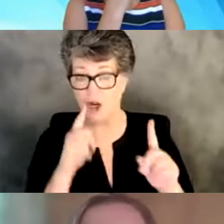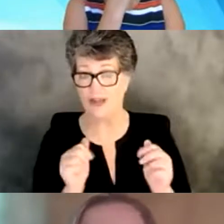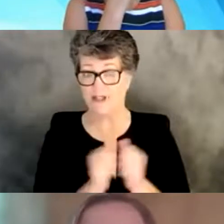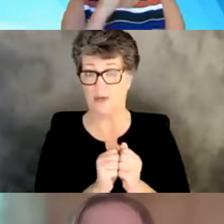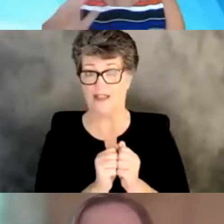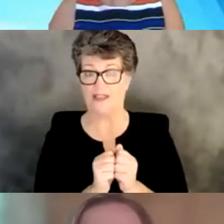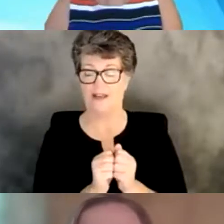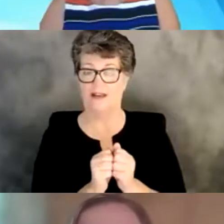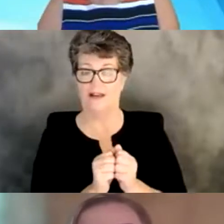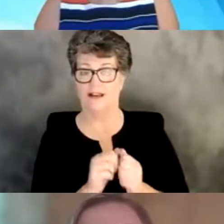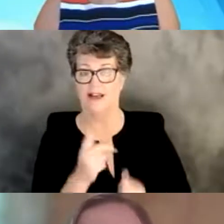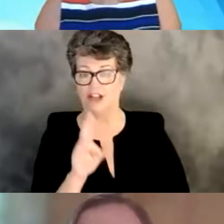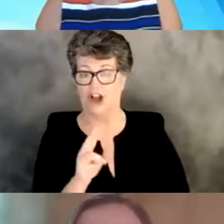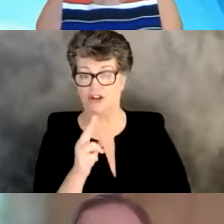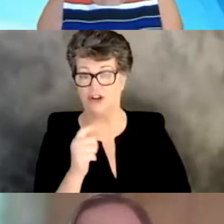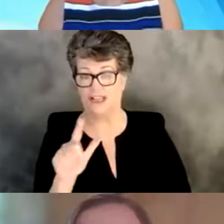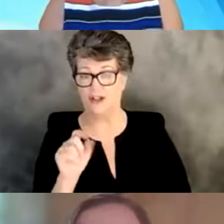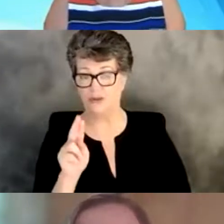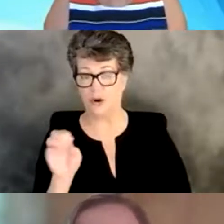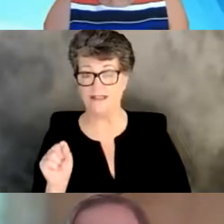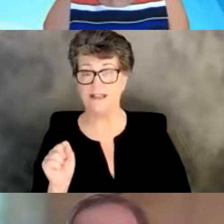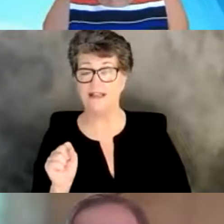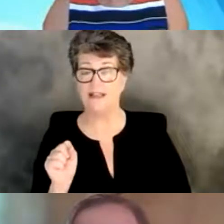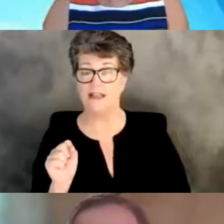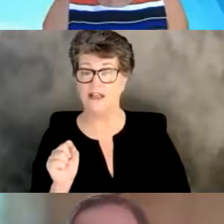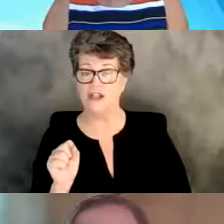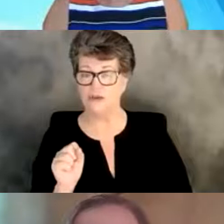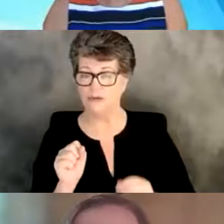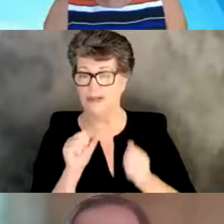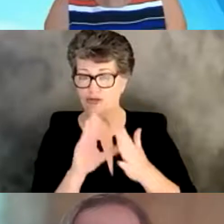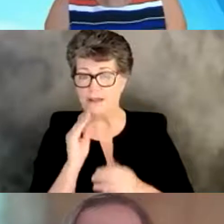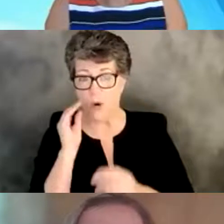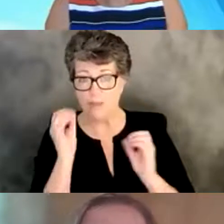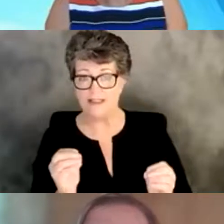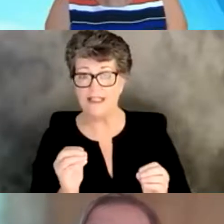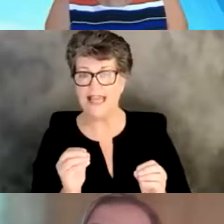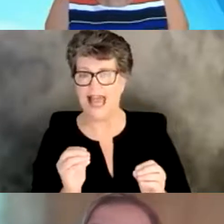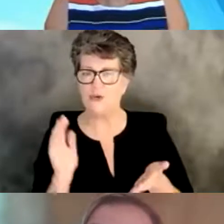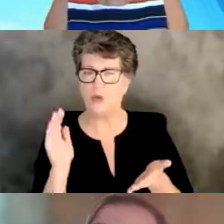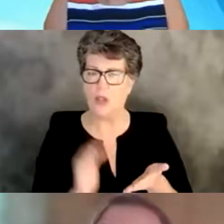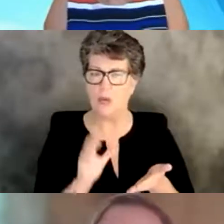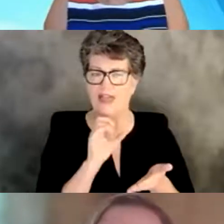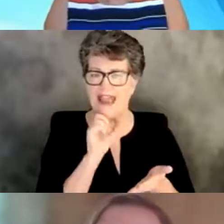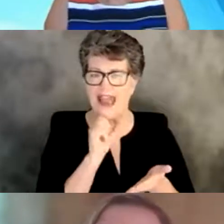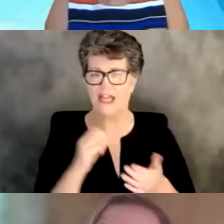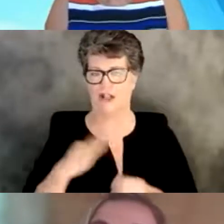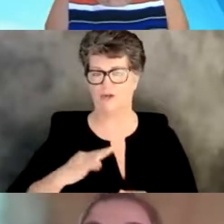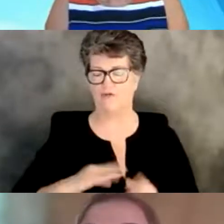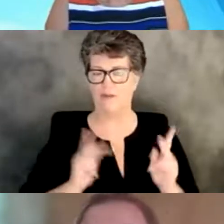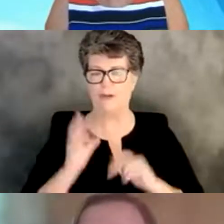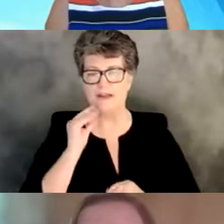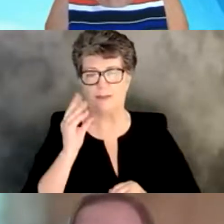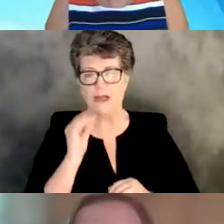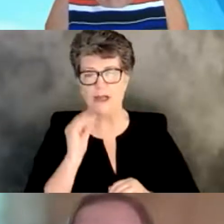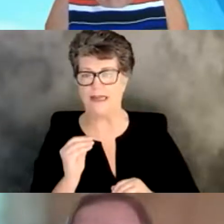older adults. She also urges the committee to look at lowering age eligibility for people who have experienced homelessness to